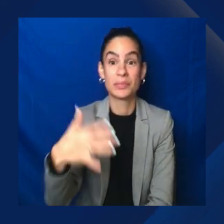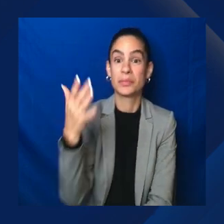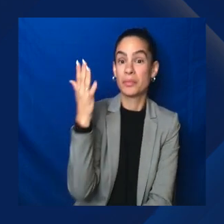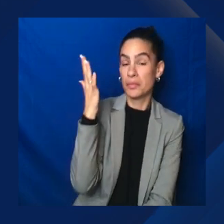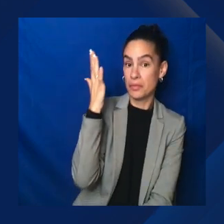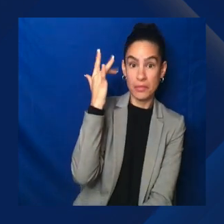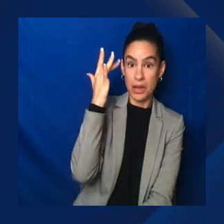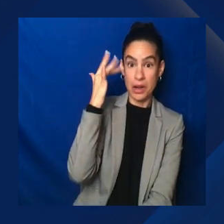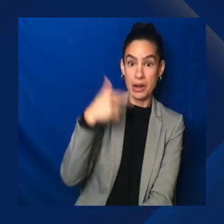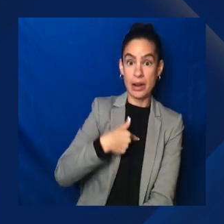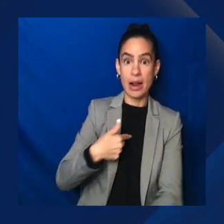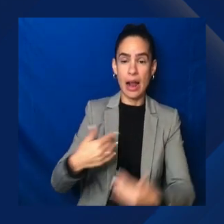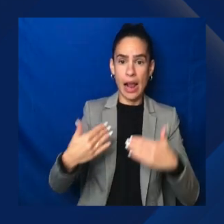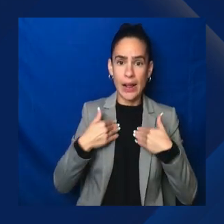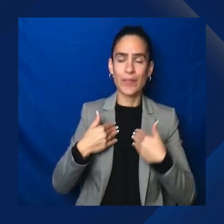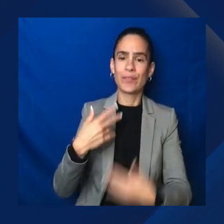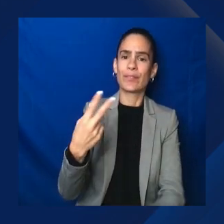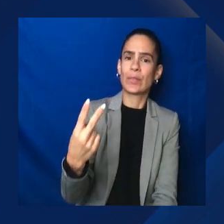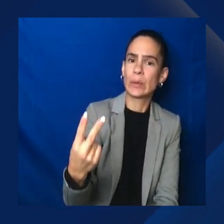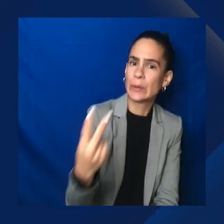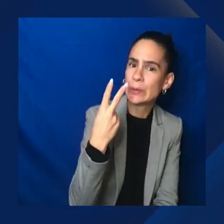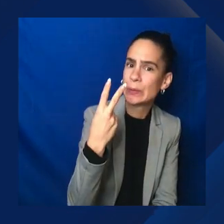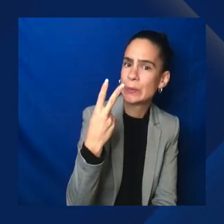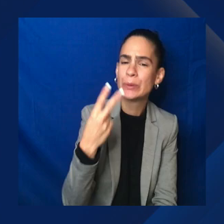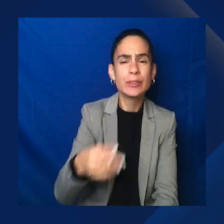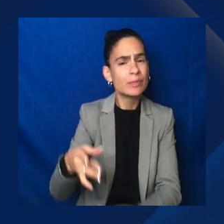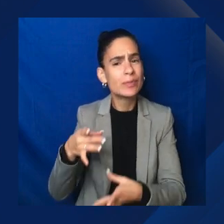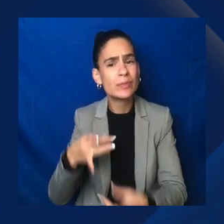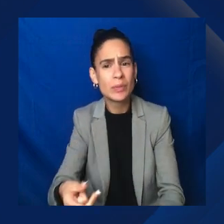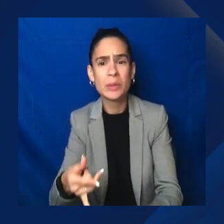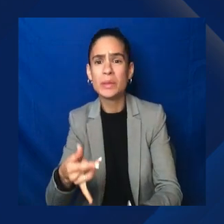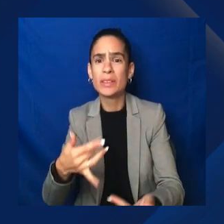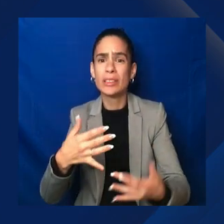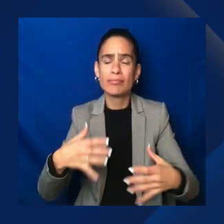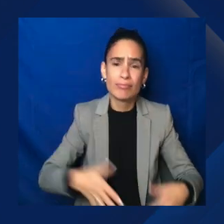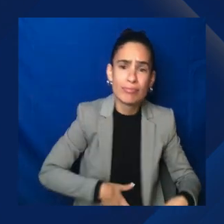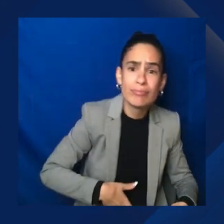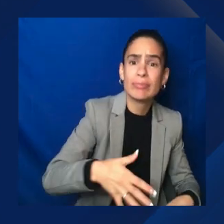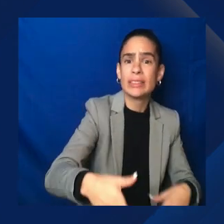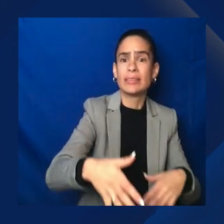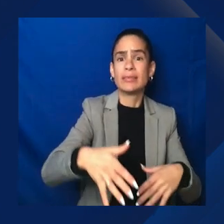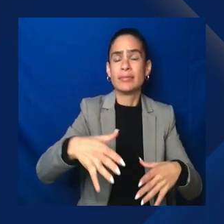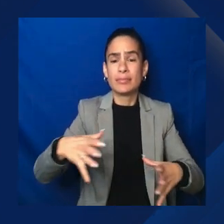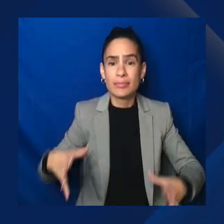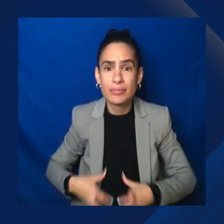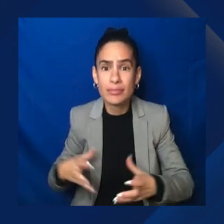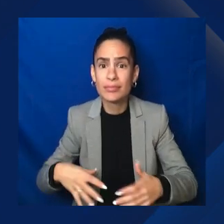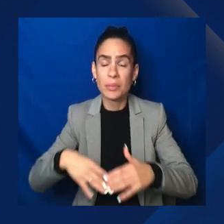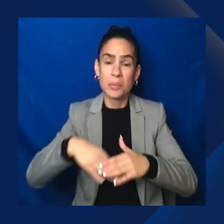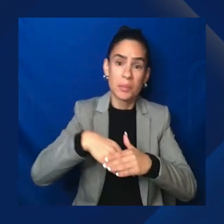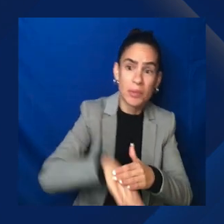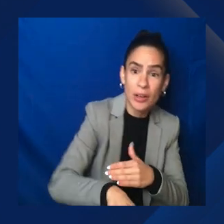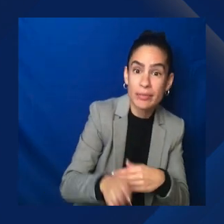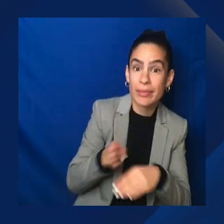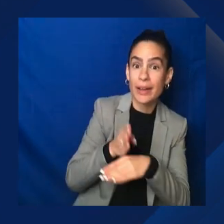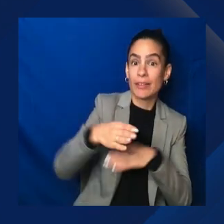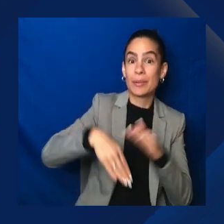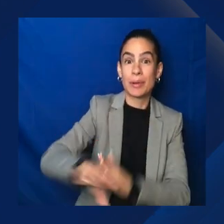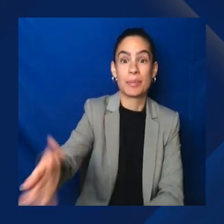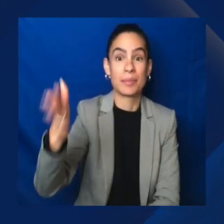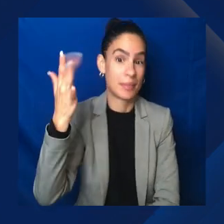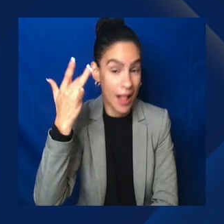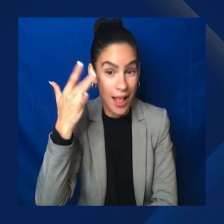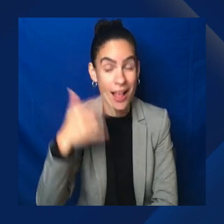relatively smooth pregnancies and postpartum periods is because I had a caring, attentive